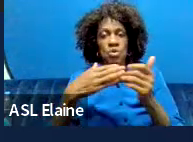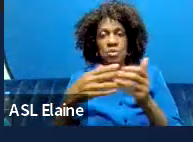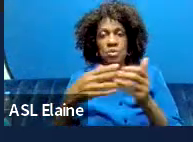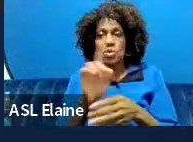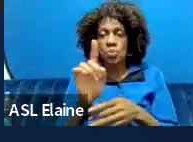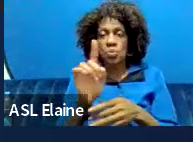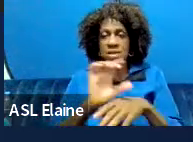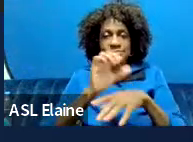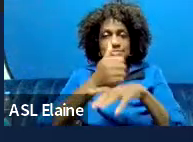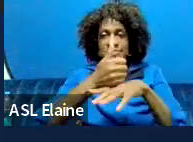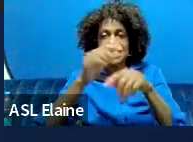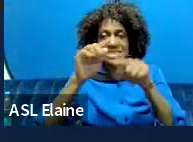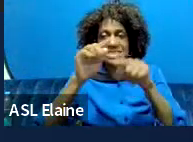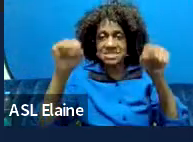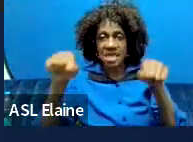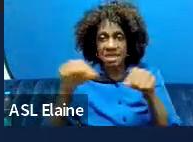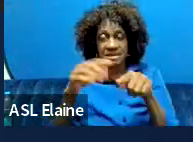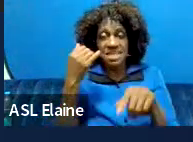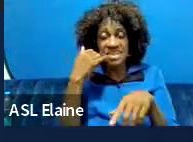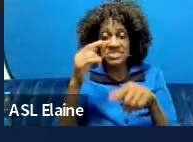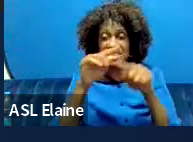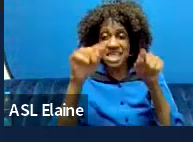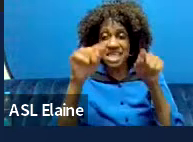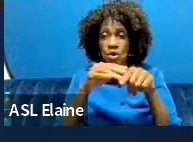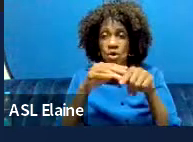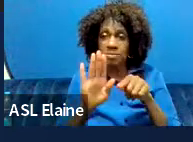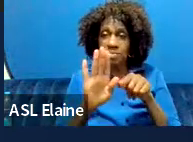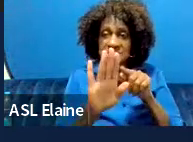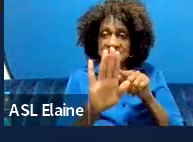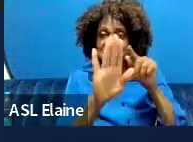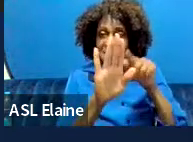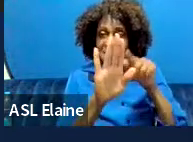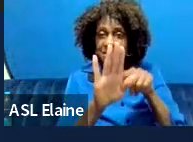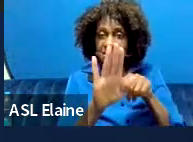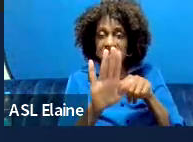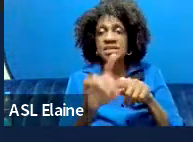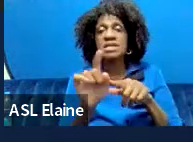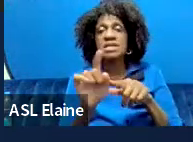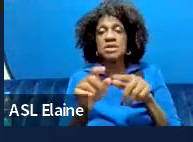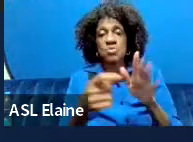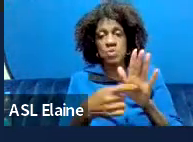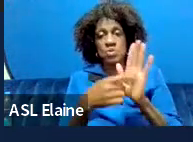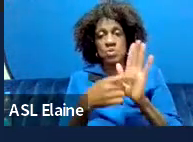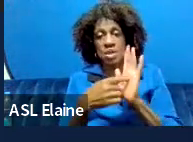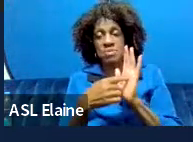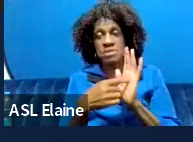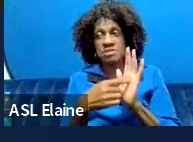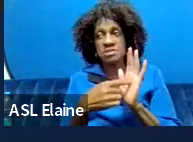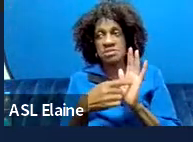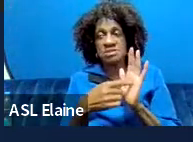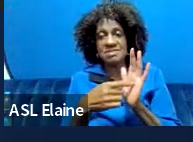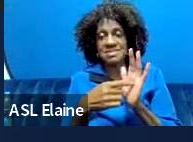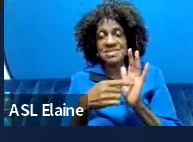is. Obviously, if the sign is on the push side of a door, the requirements about the sign not being in the arc of the door